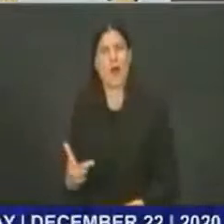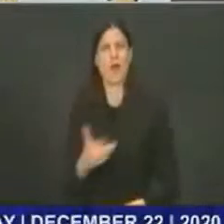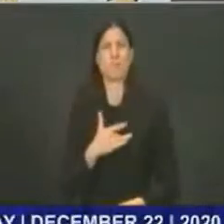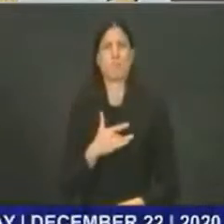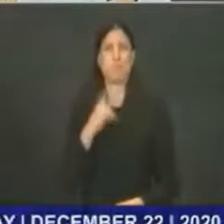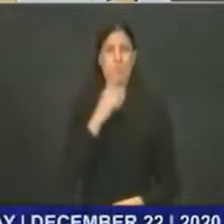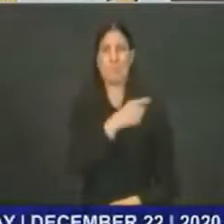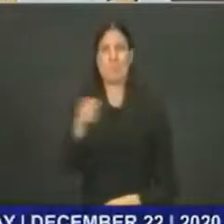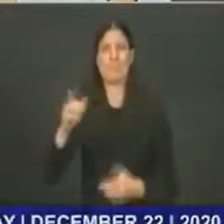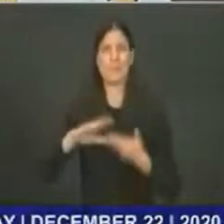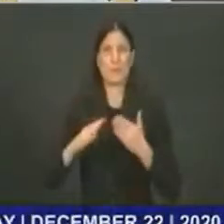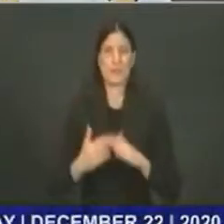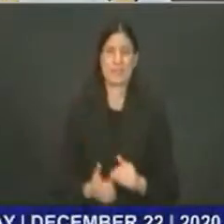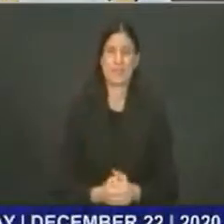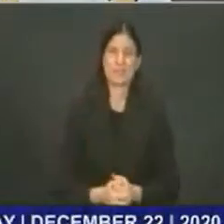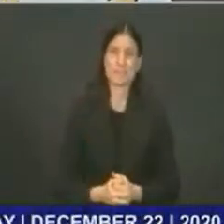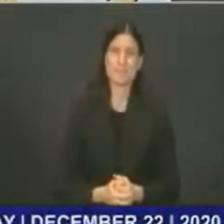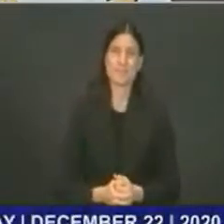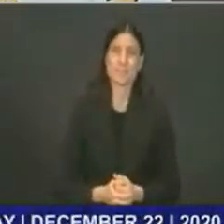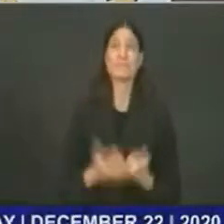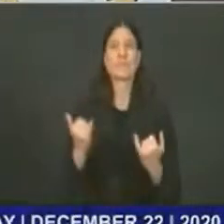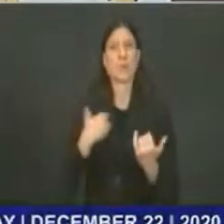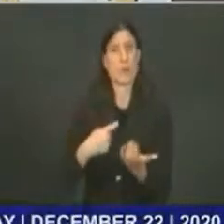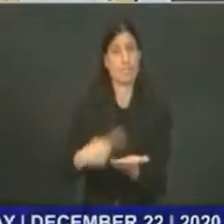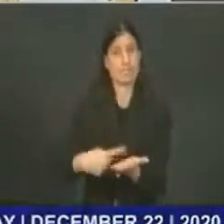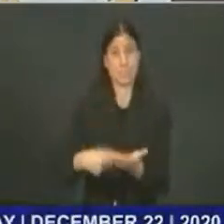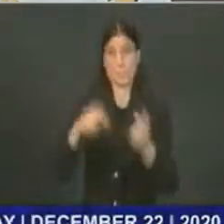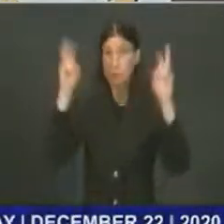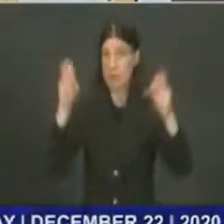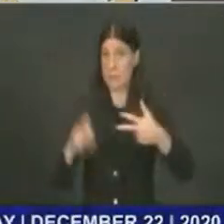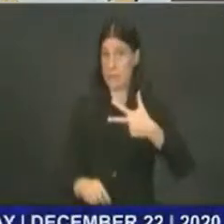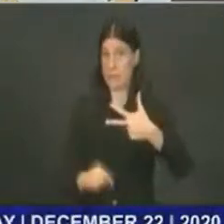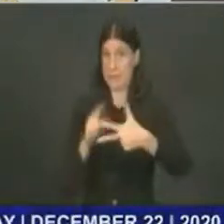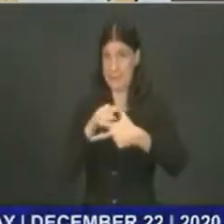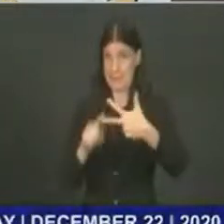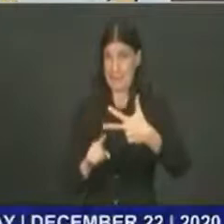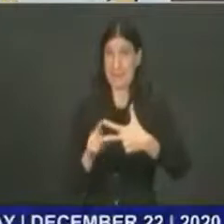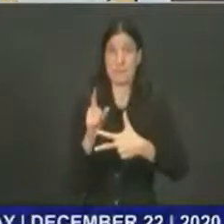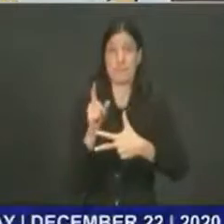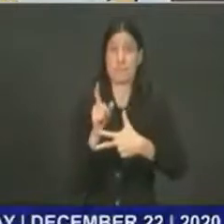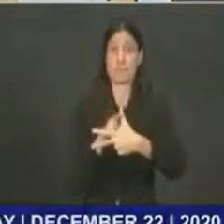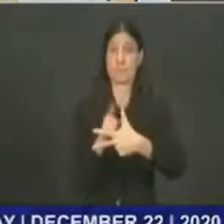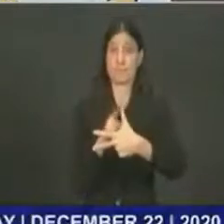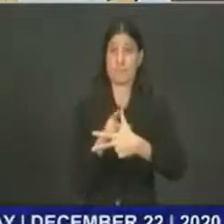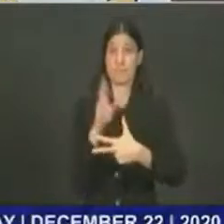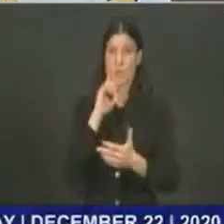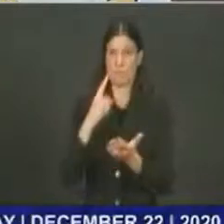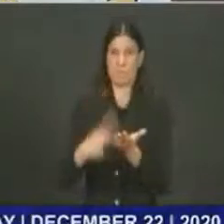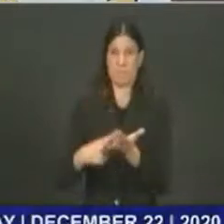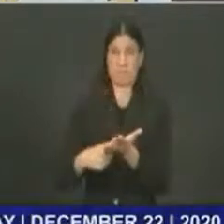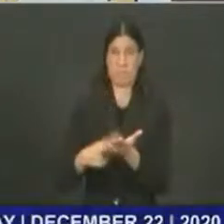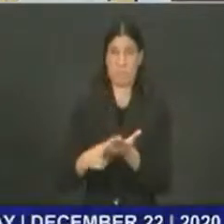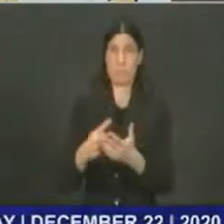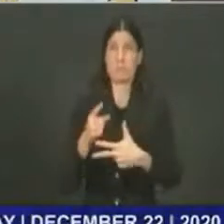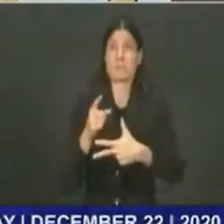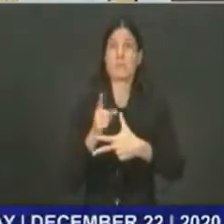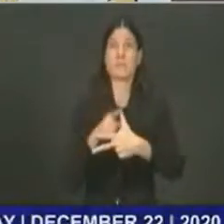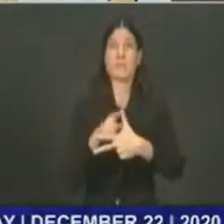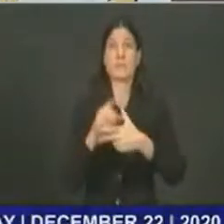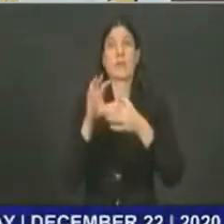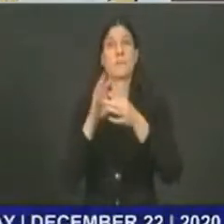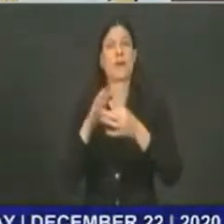main topics. These are the tools that are going to take us through to the end of this pandemic: vaccinations